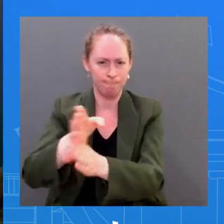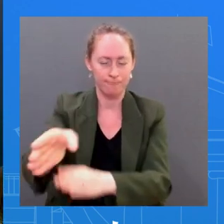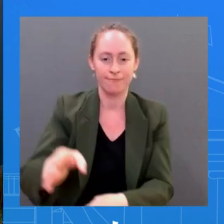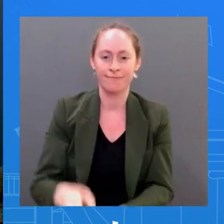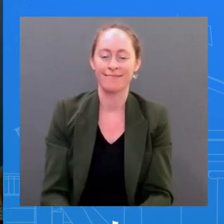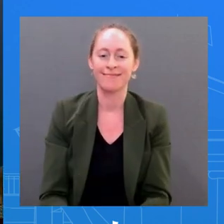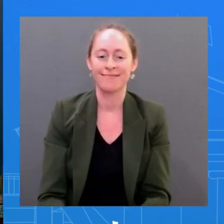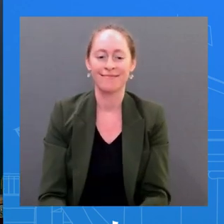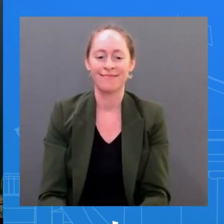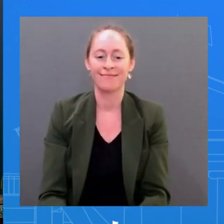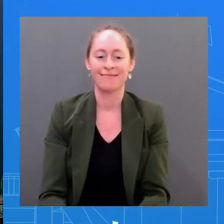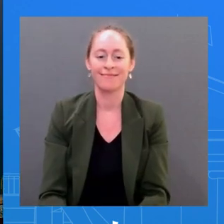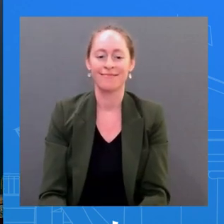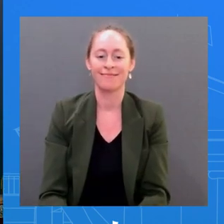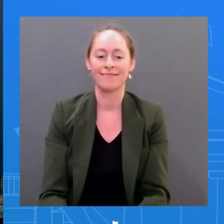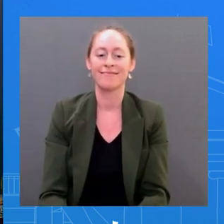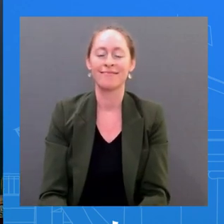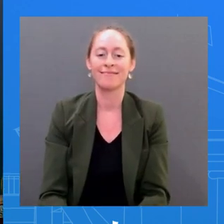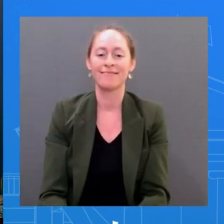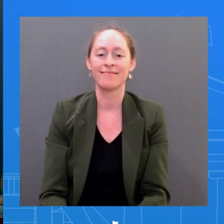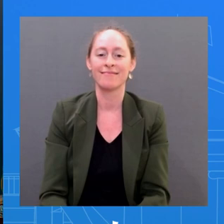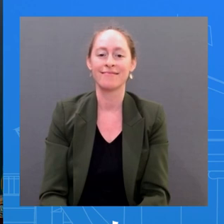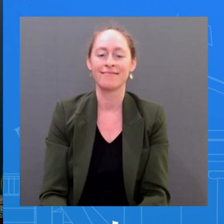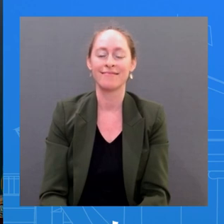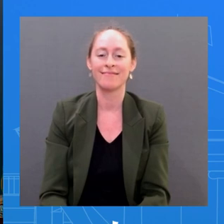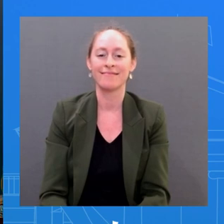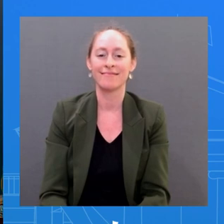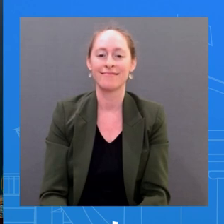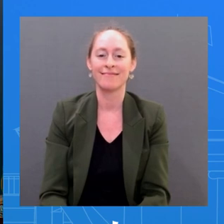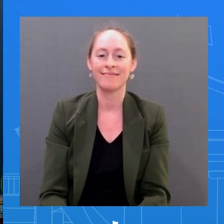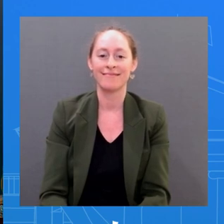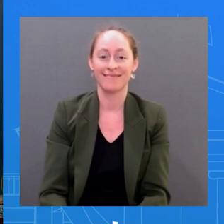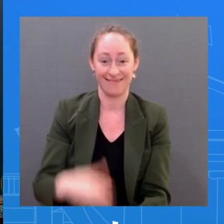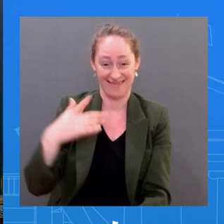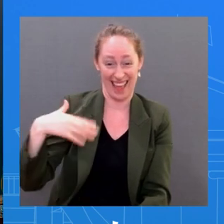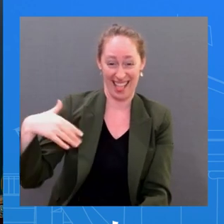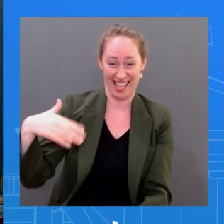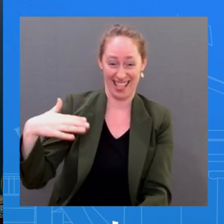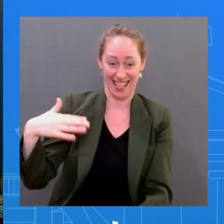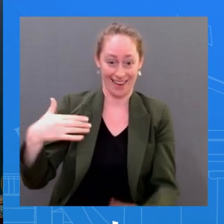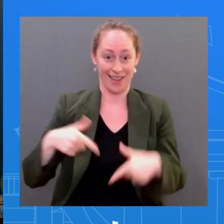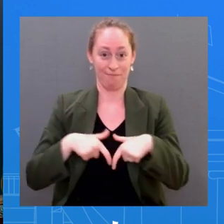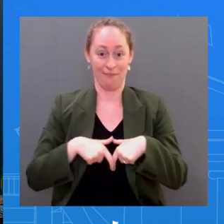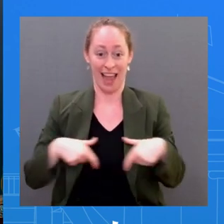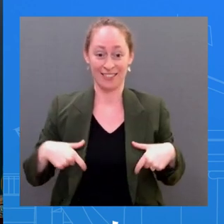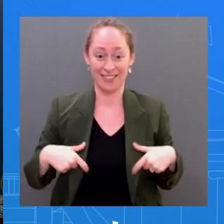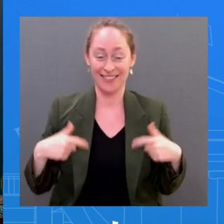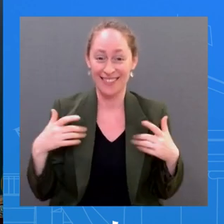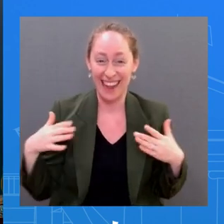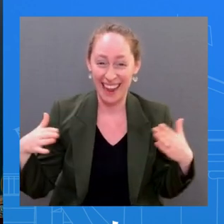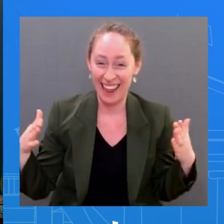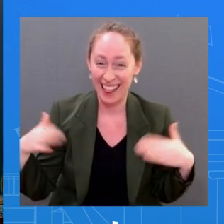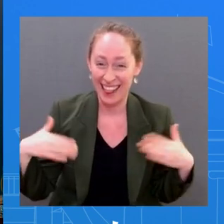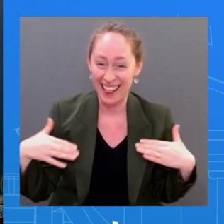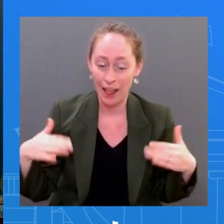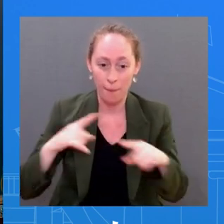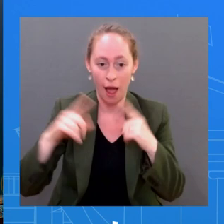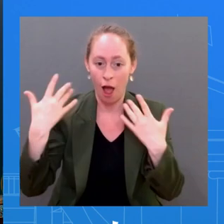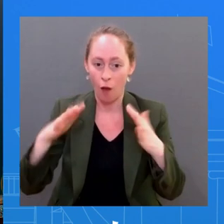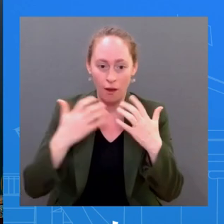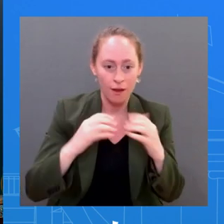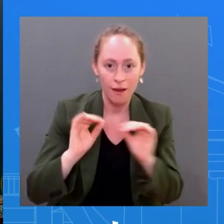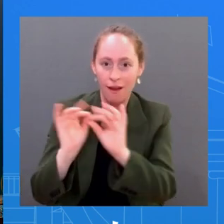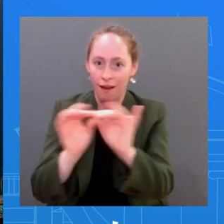their full-time badges yet, but we are already getting them hard at work, and we appreciate all of their work thus